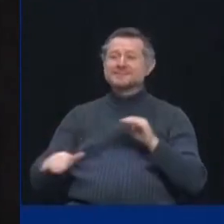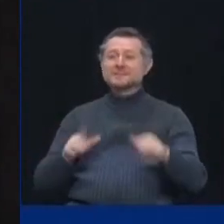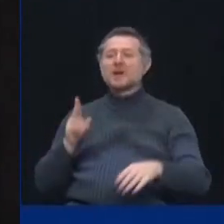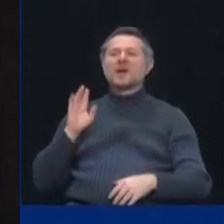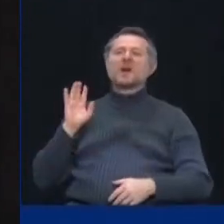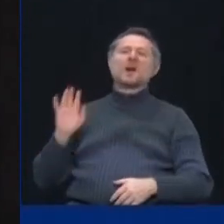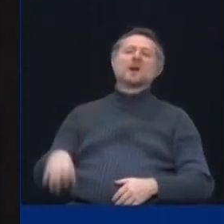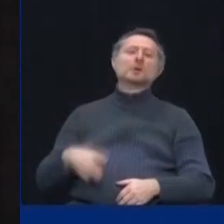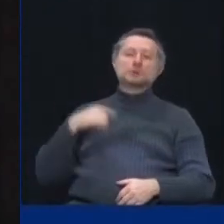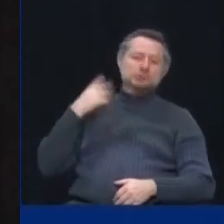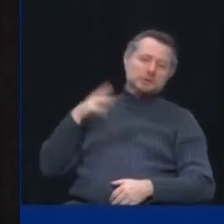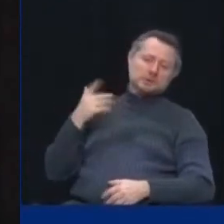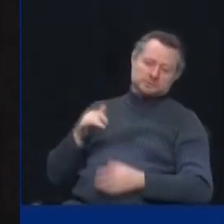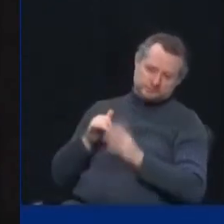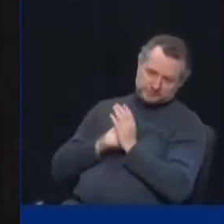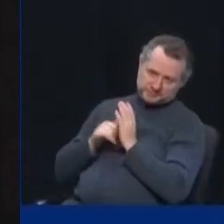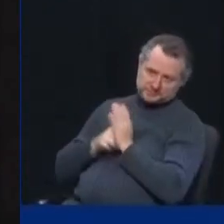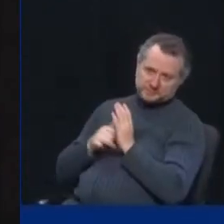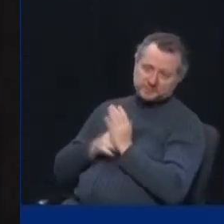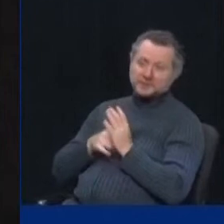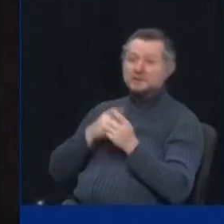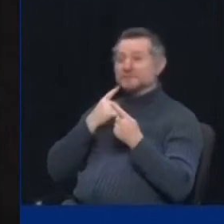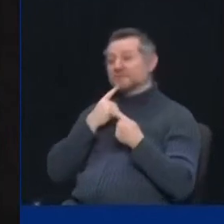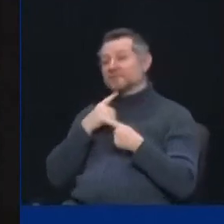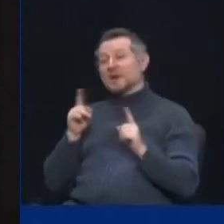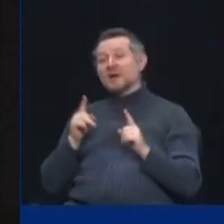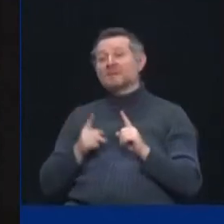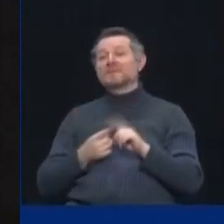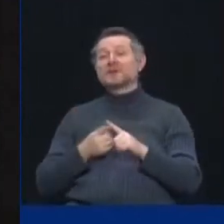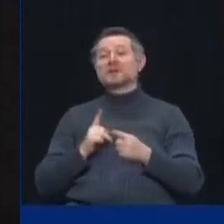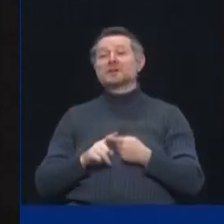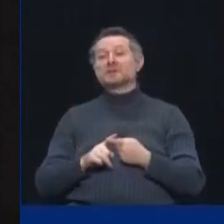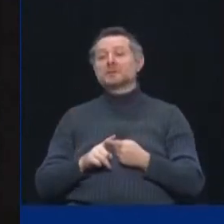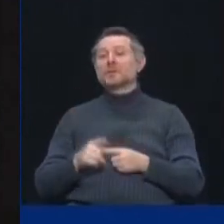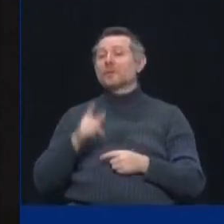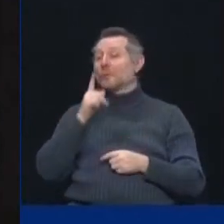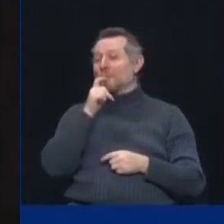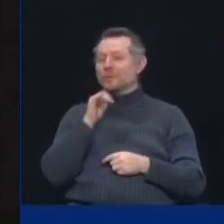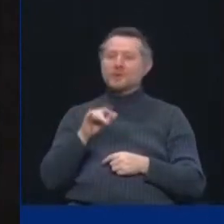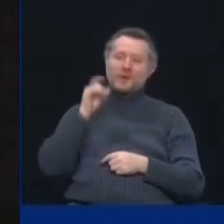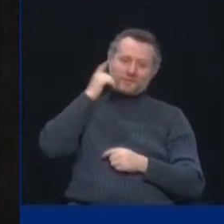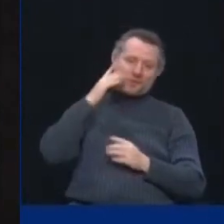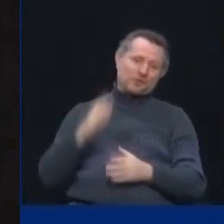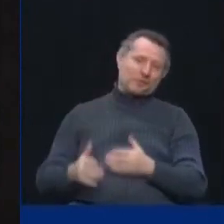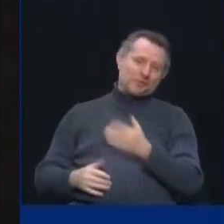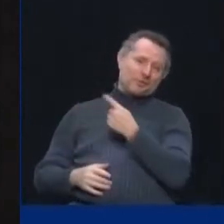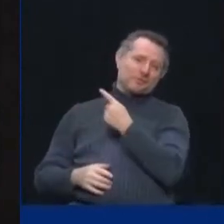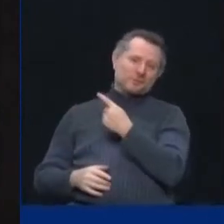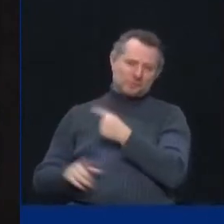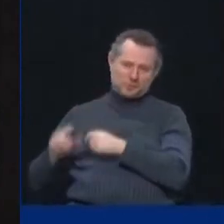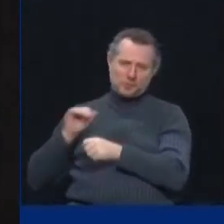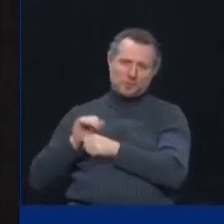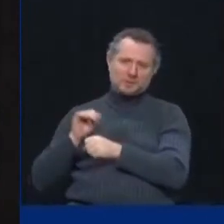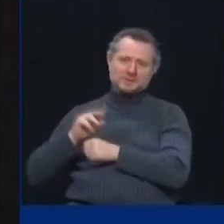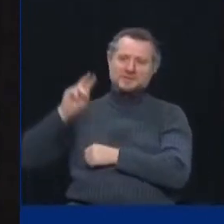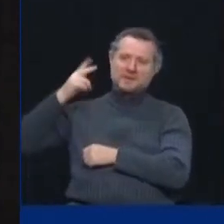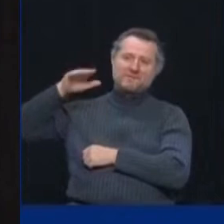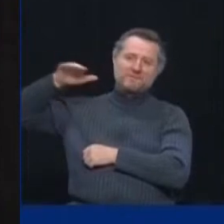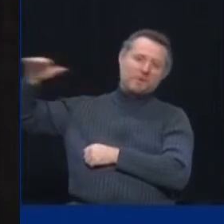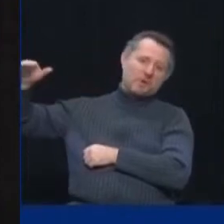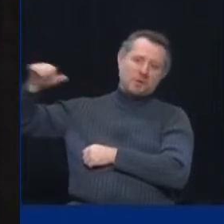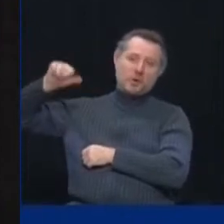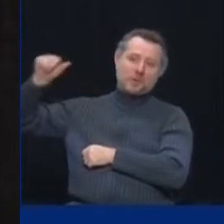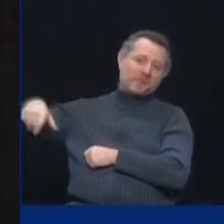And it wasn't until we found a friend in the second floor up in Albany that said, you know what, this needs to be done. And things were moving in the